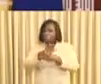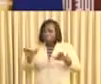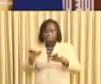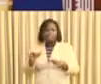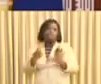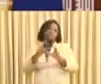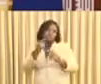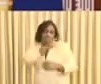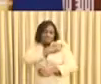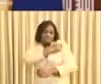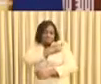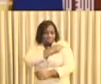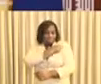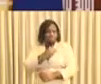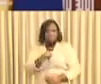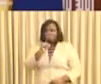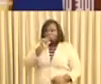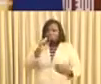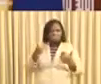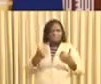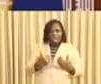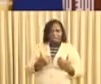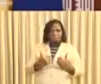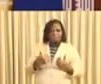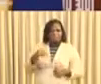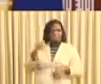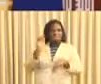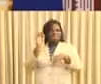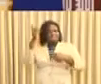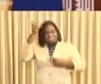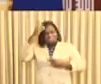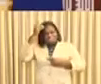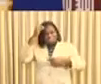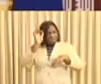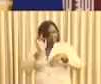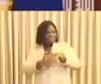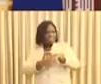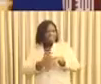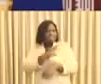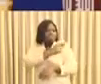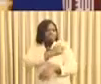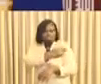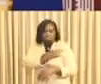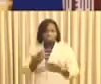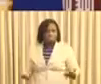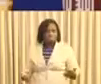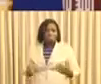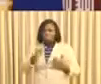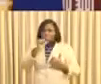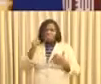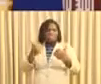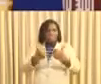disease control centers dotted across the country. And we do not have enough testing and isolation centers for diseases